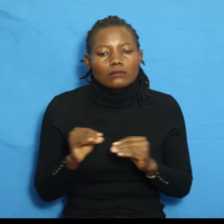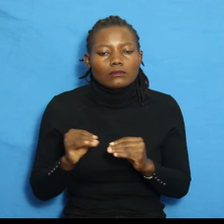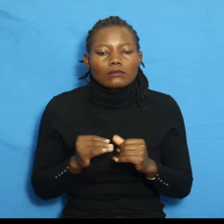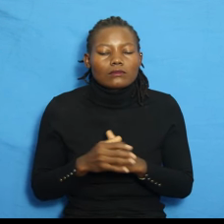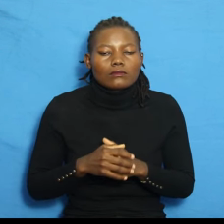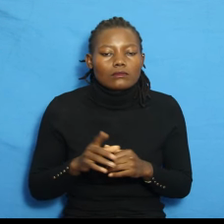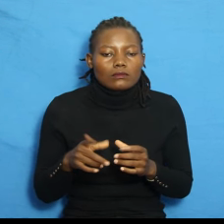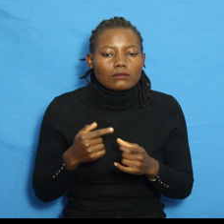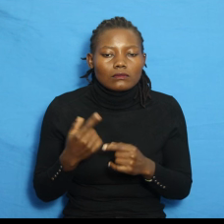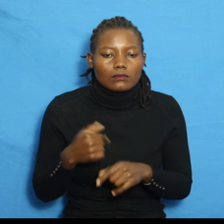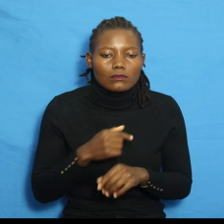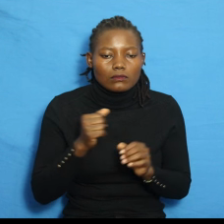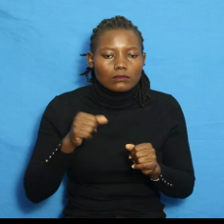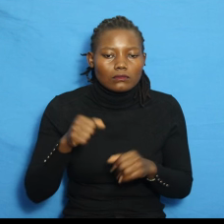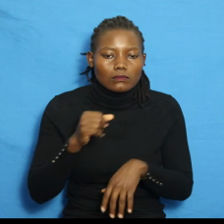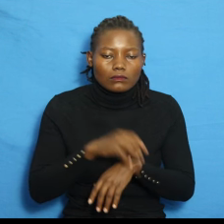law of acceleration,